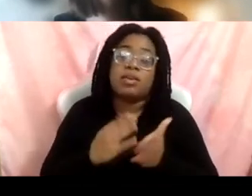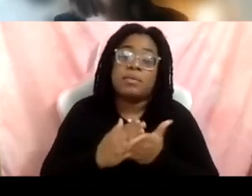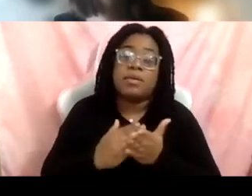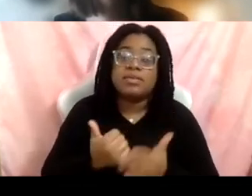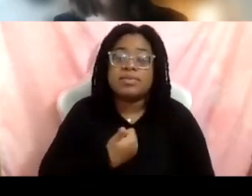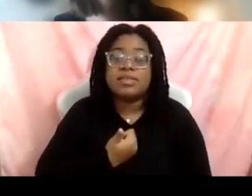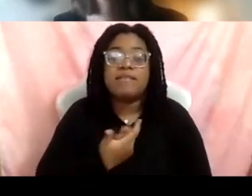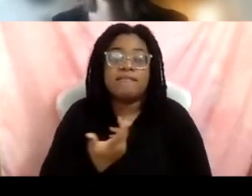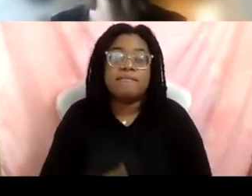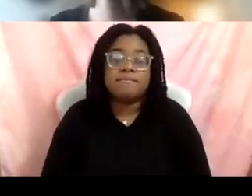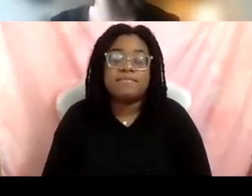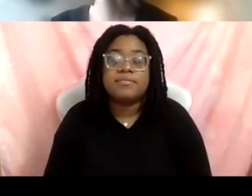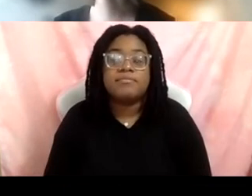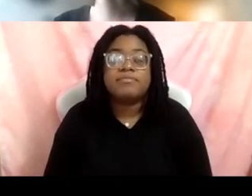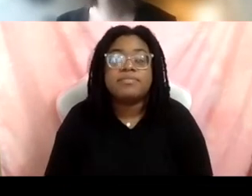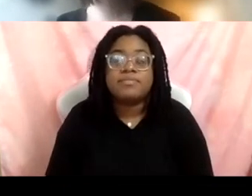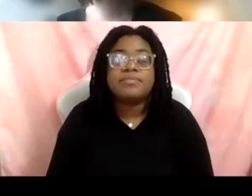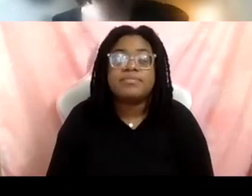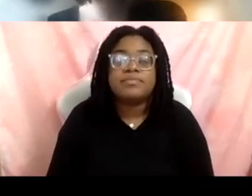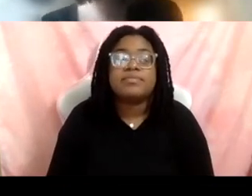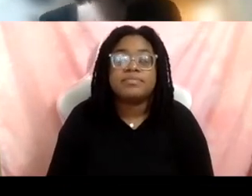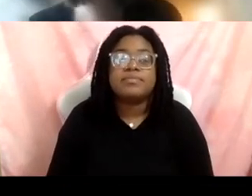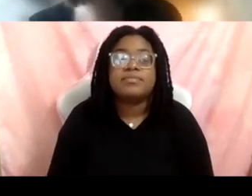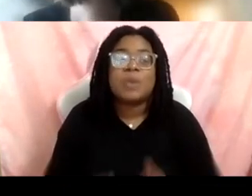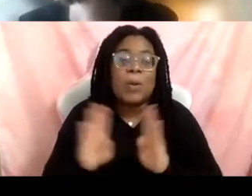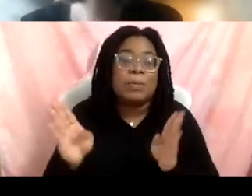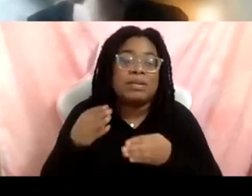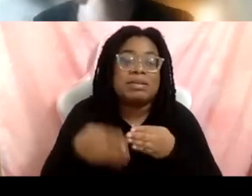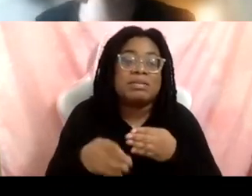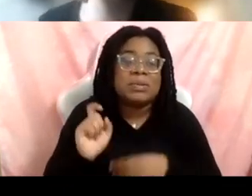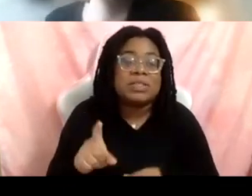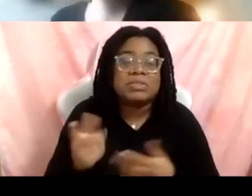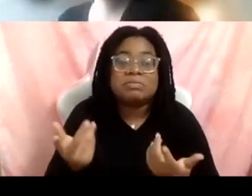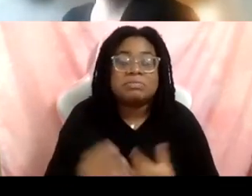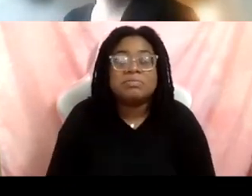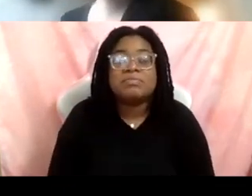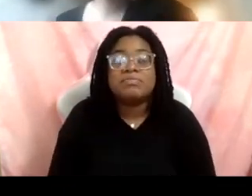But yeah, that's just sort of an open-ended question.